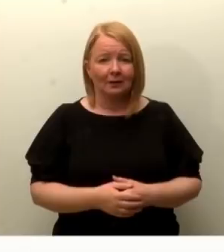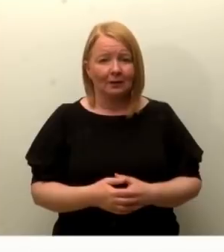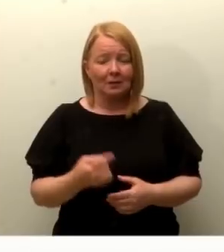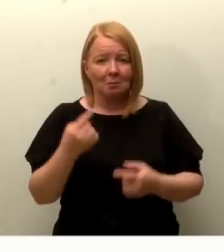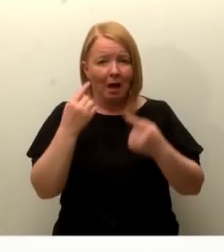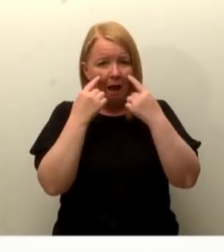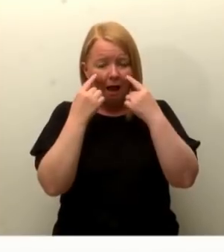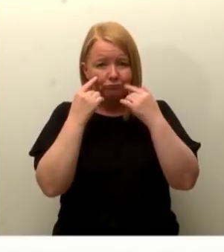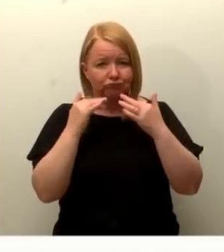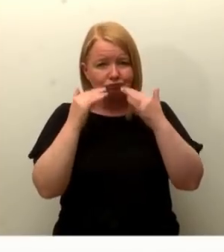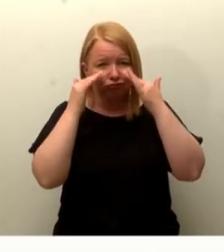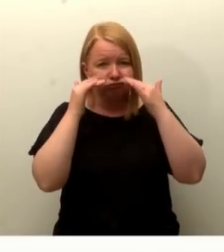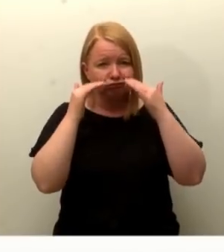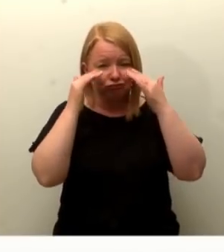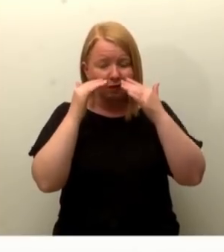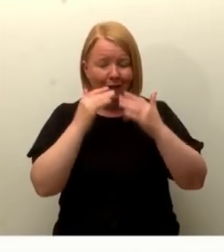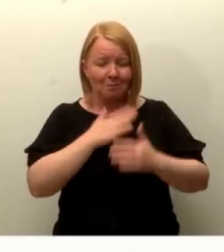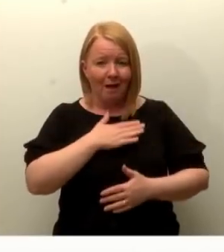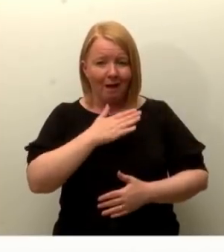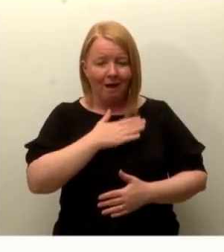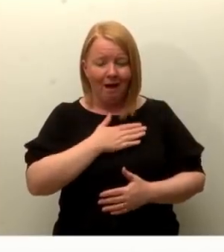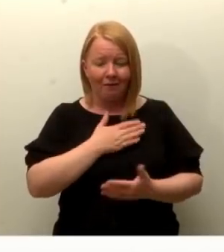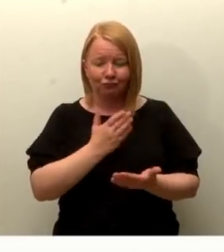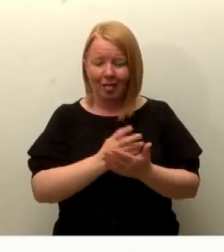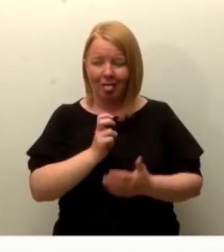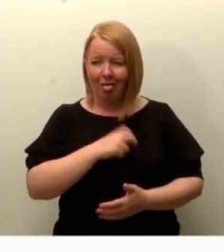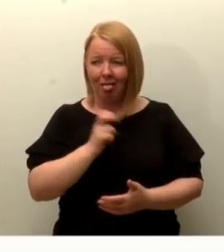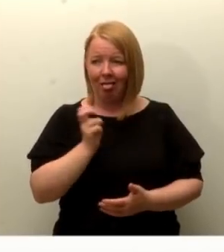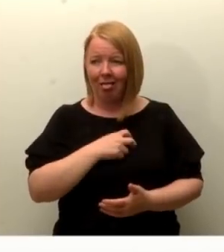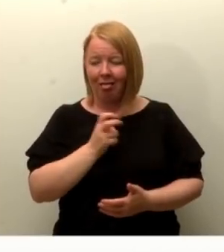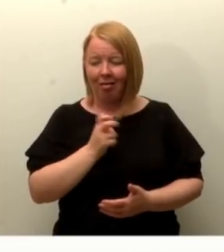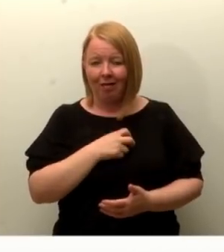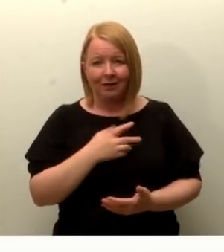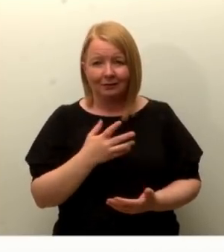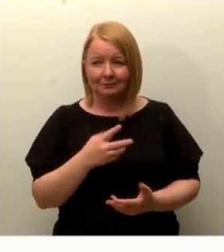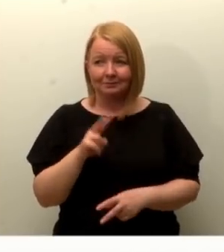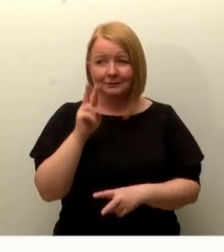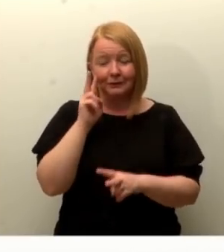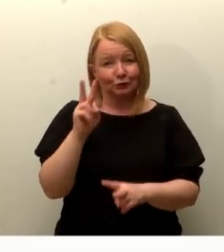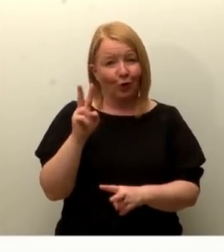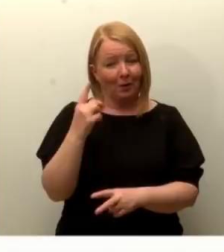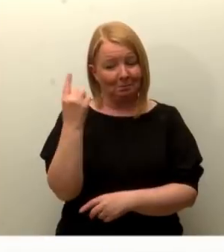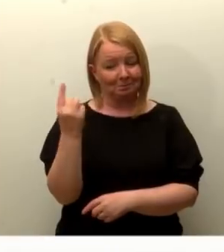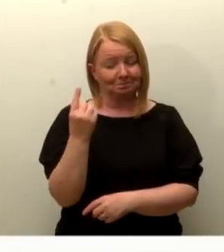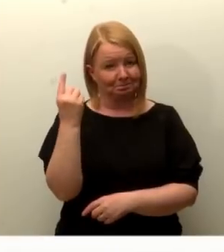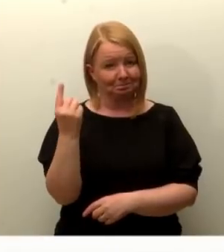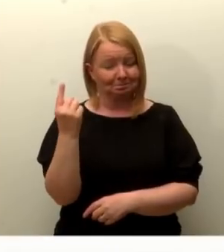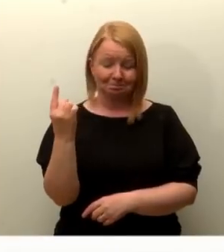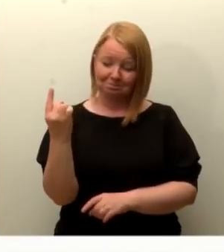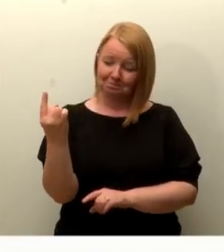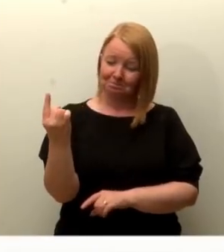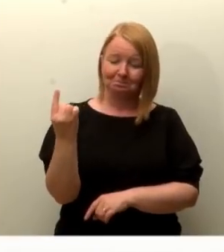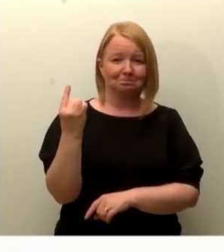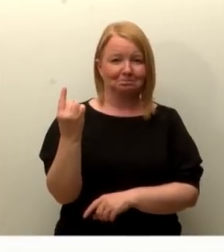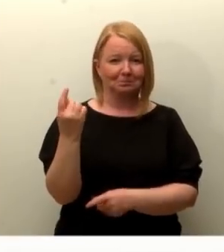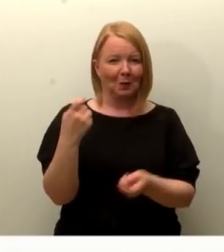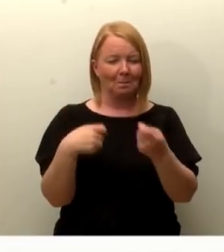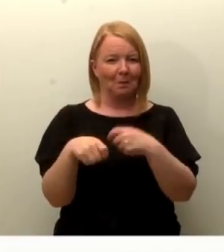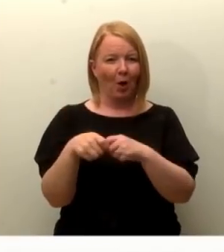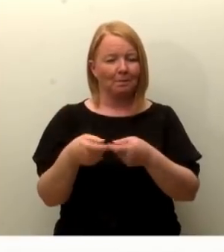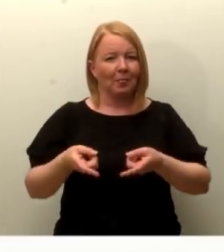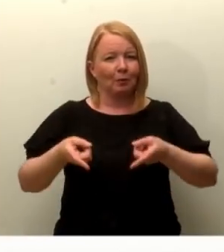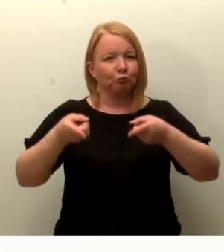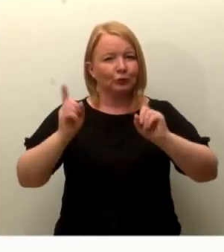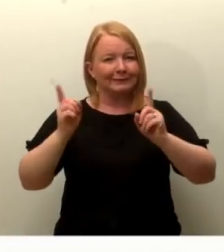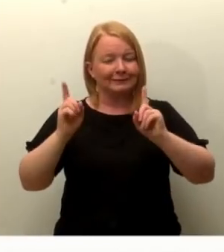with tears and my heart jumped with joy when I saw him personally becoming the president